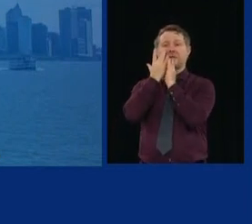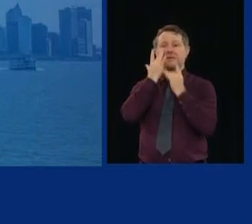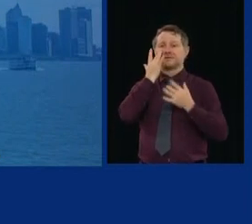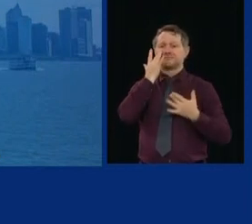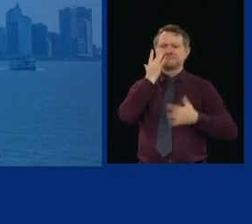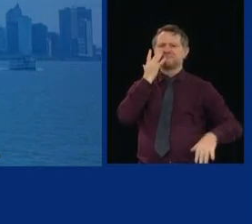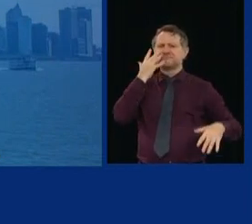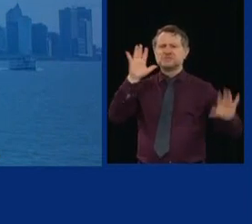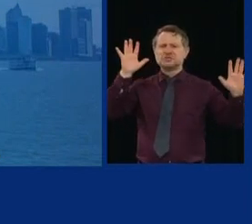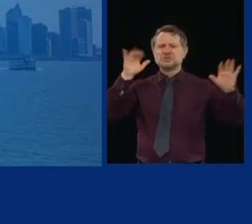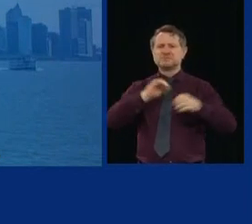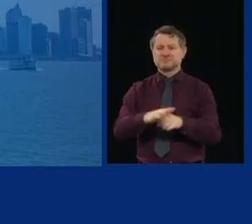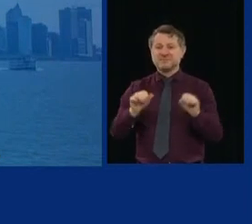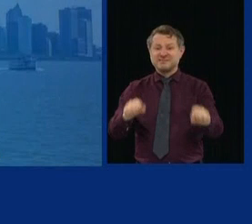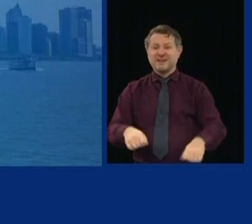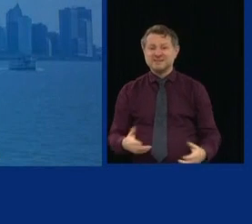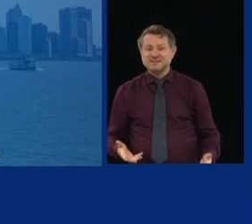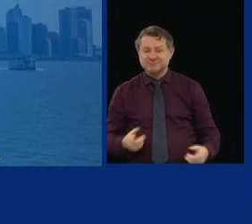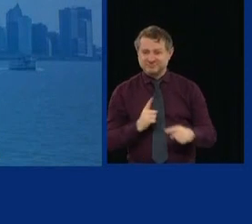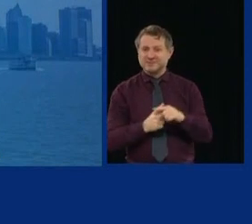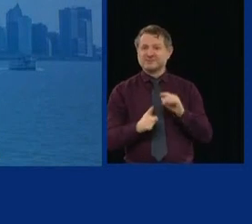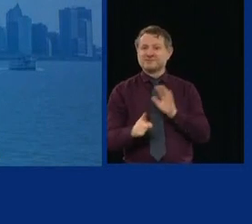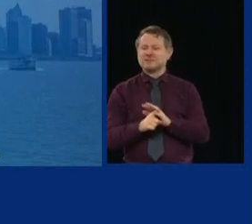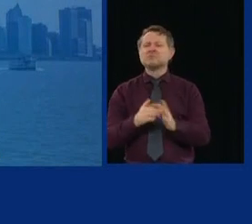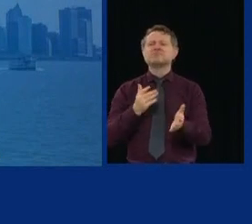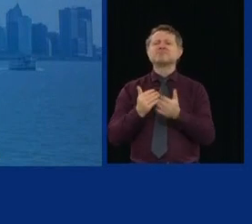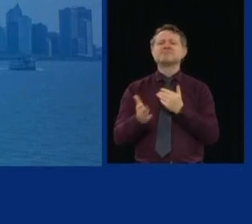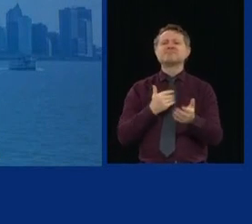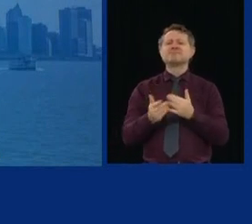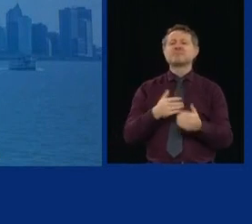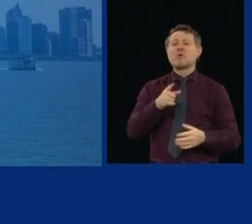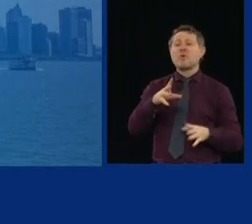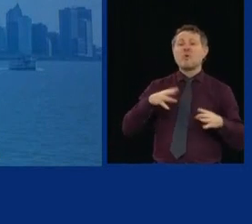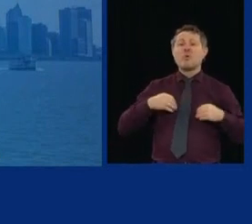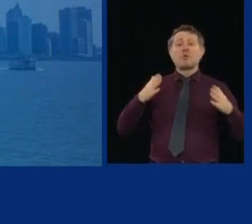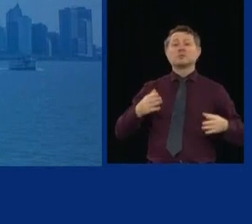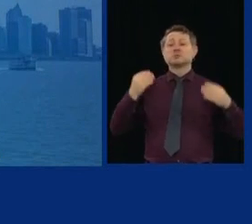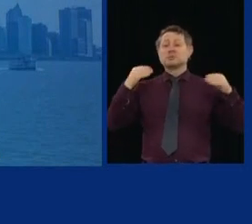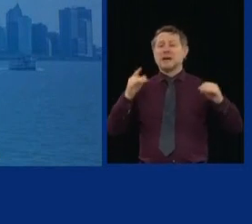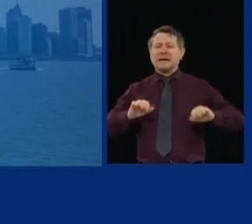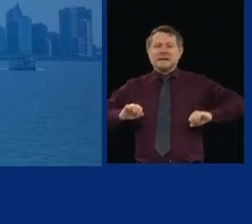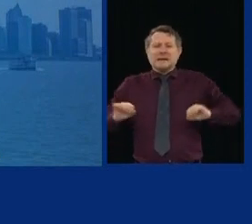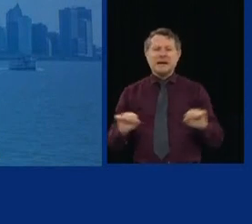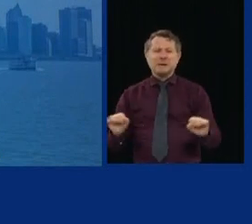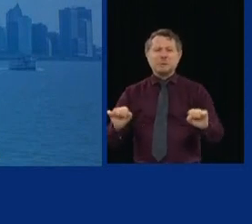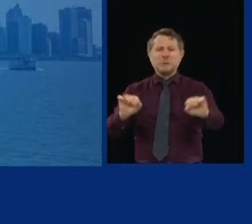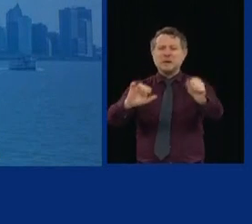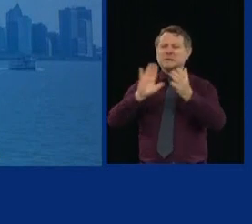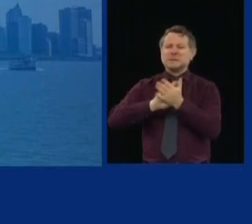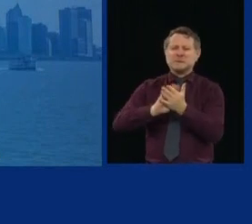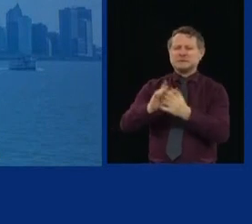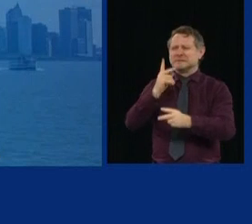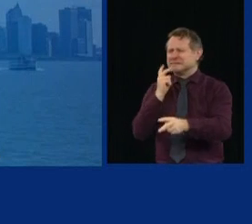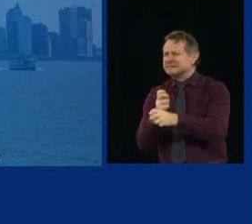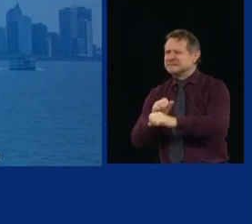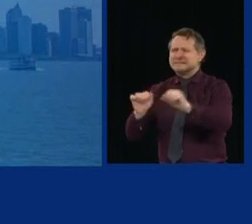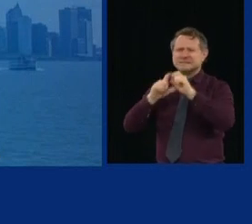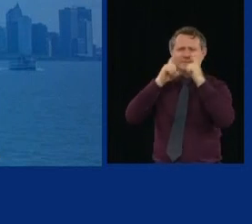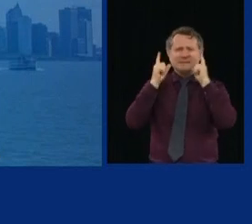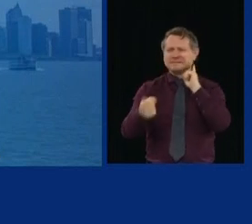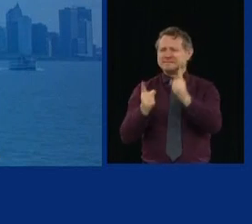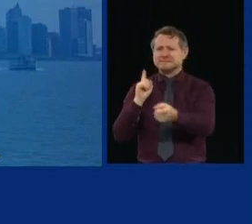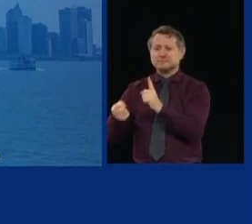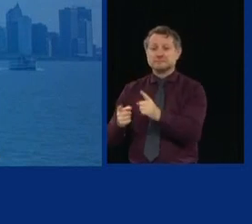I don't care how diligent the store owner is and how many masks you wear. That's how powerful this